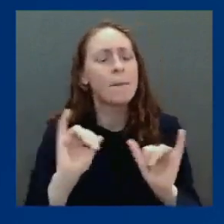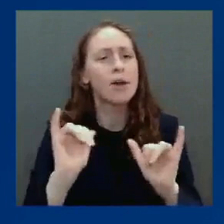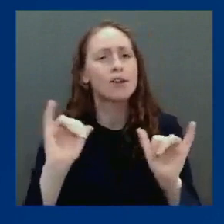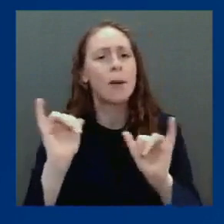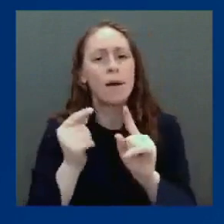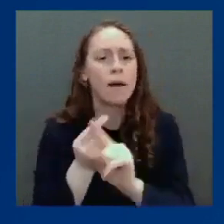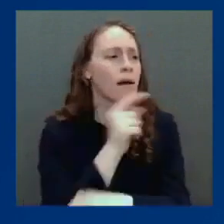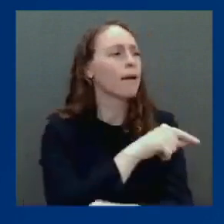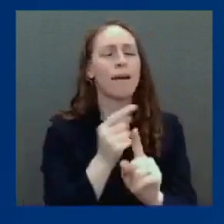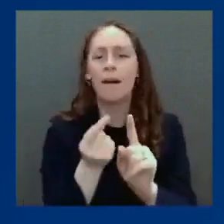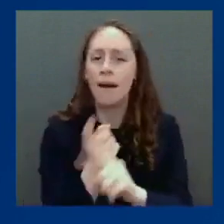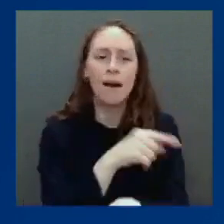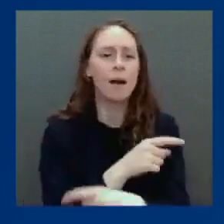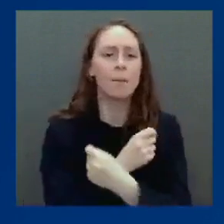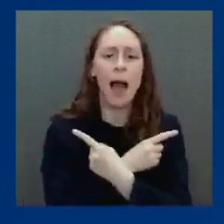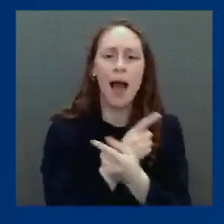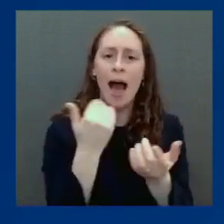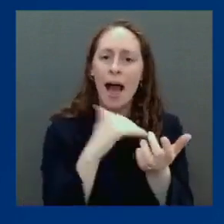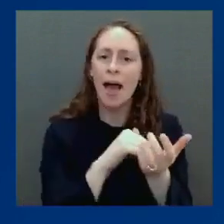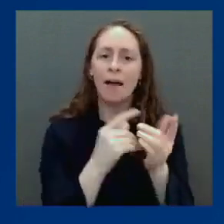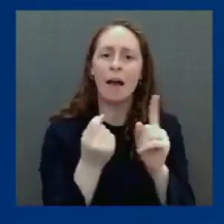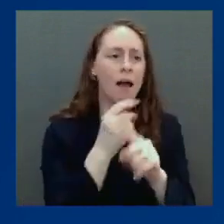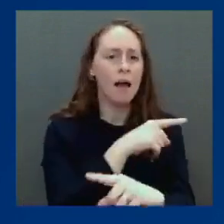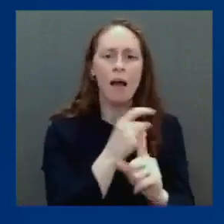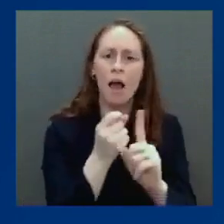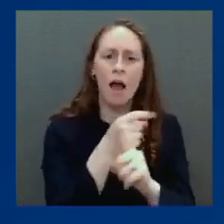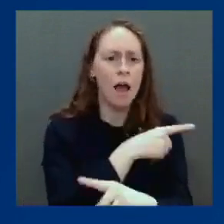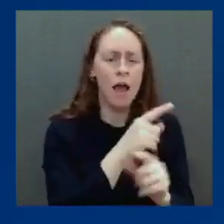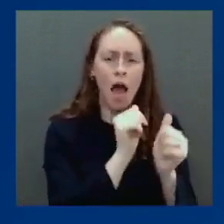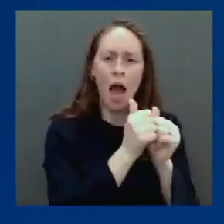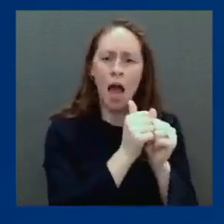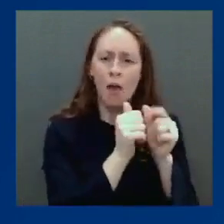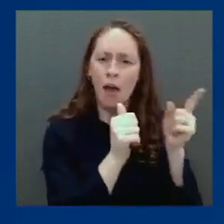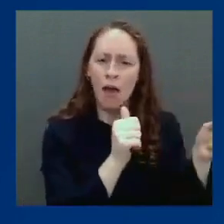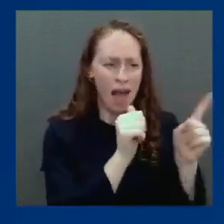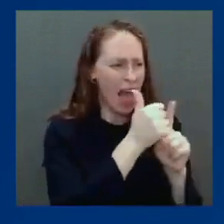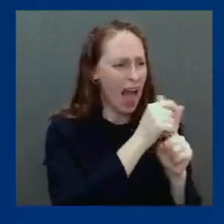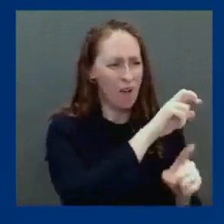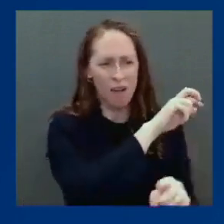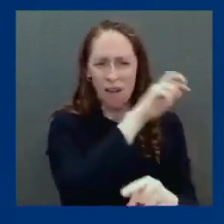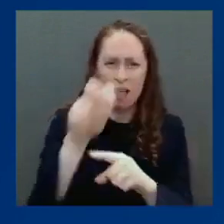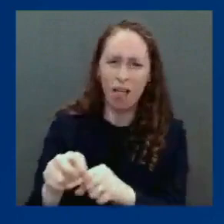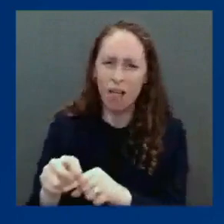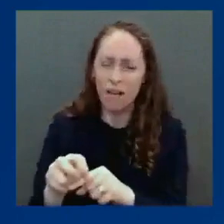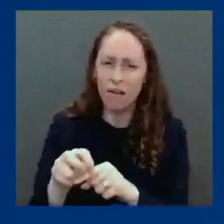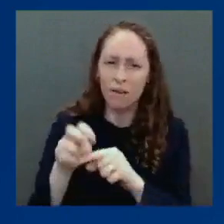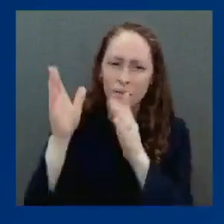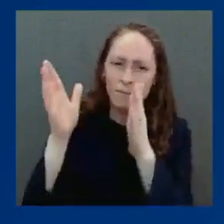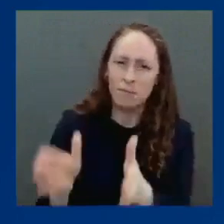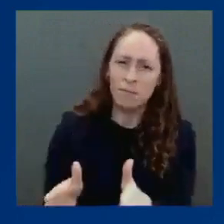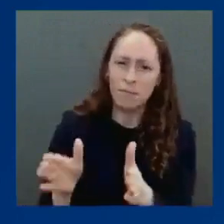outbreak. Understanding that will help us to prepare for any future outbreak as well as prepare for a response.